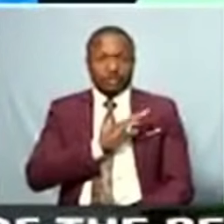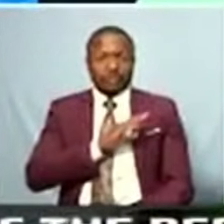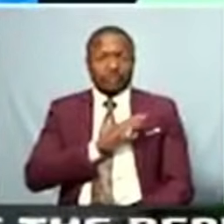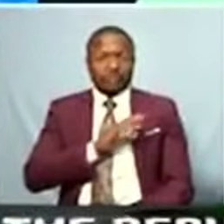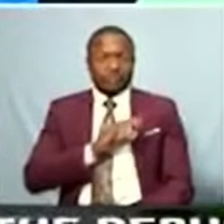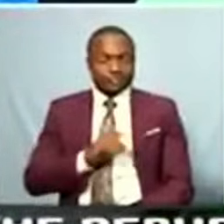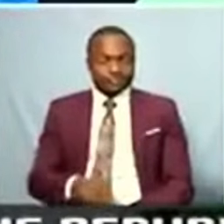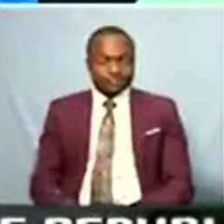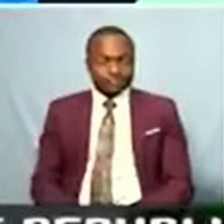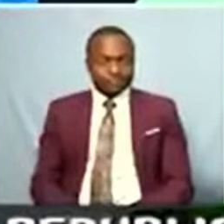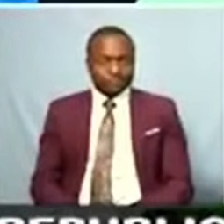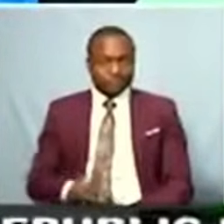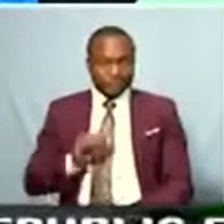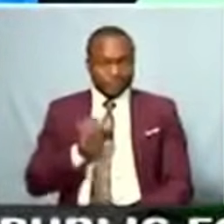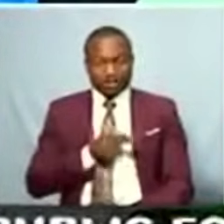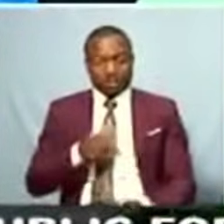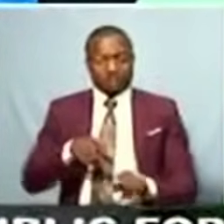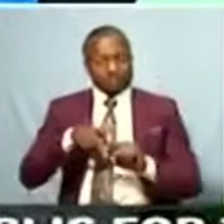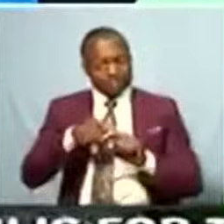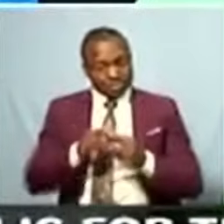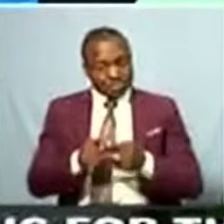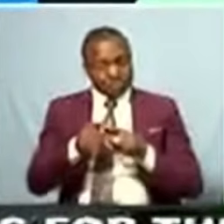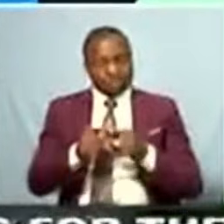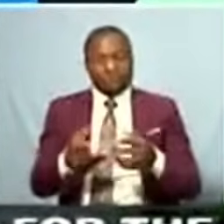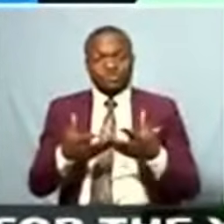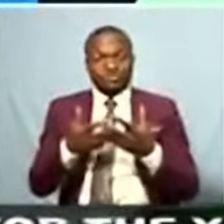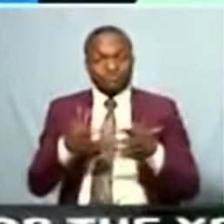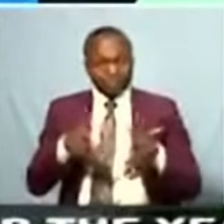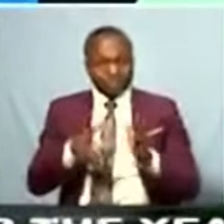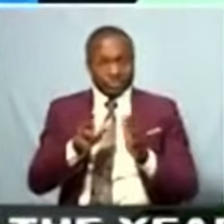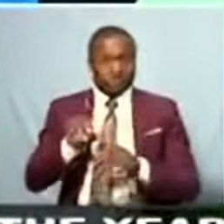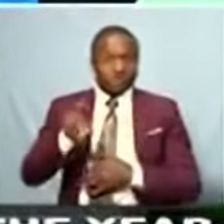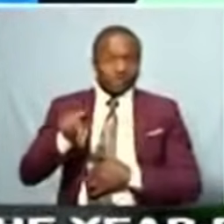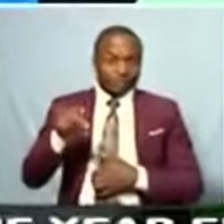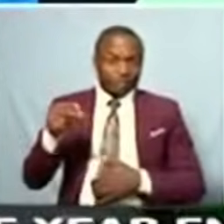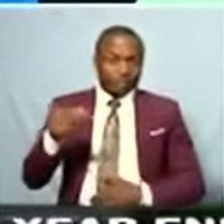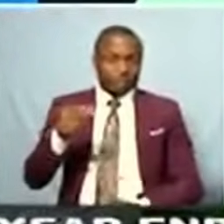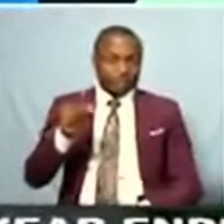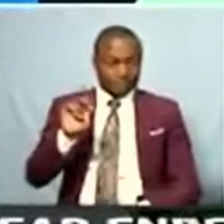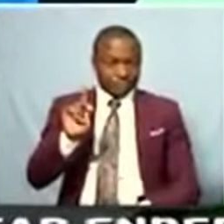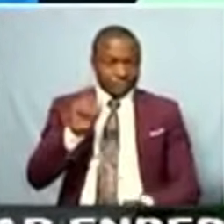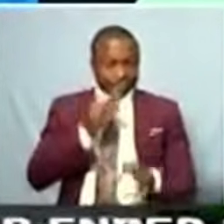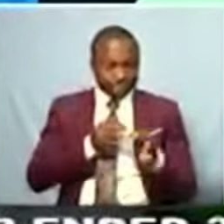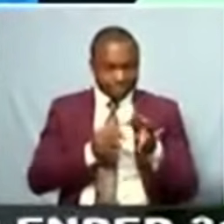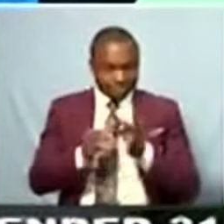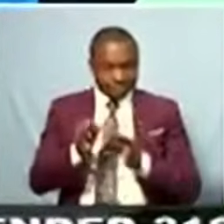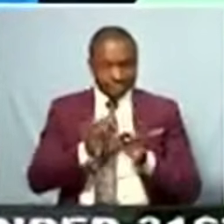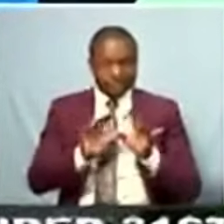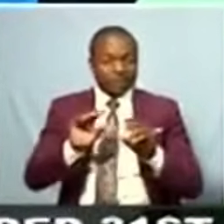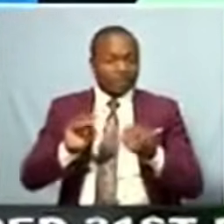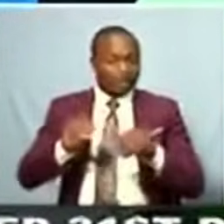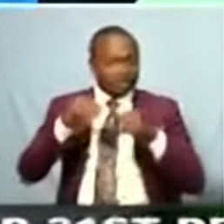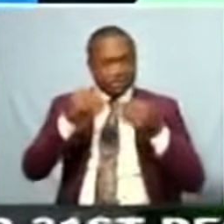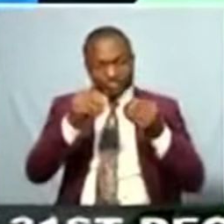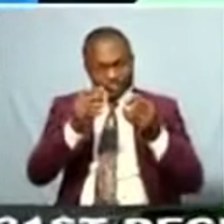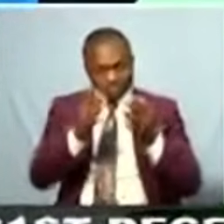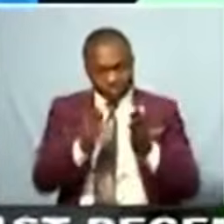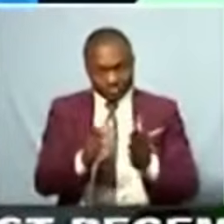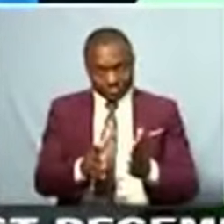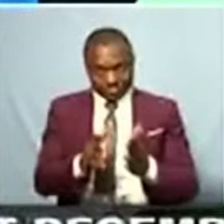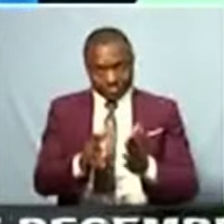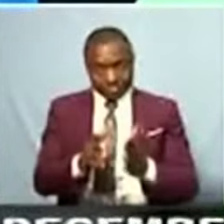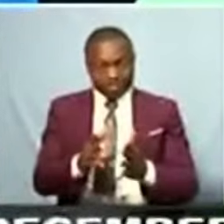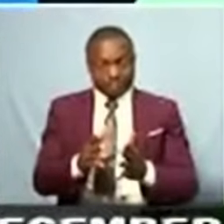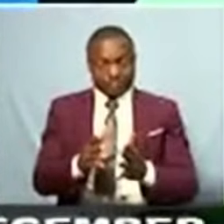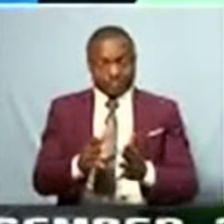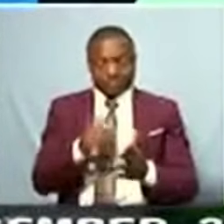the X-ray on our own. I think I'll allow PhD to just explain. And then on the supplier, I understand the letter to